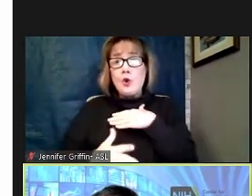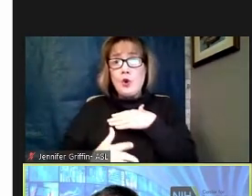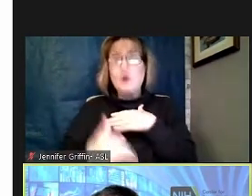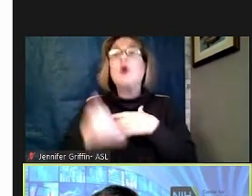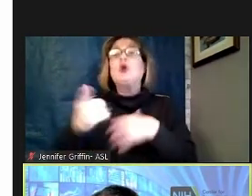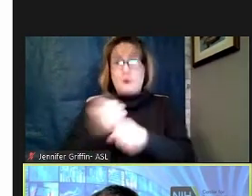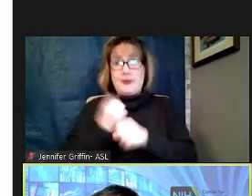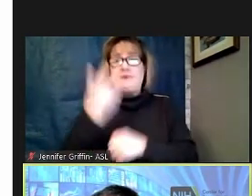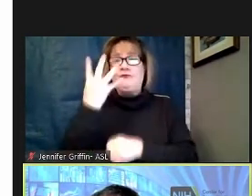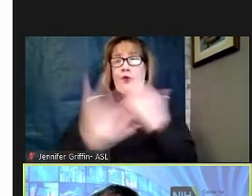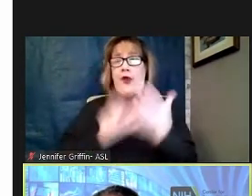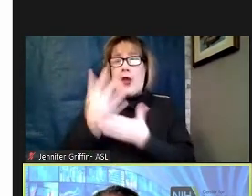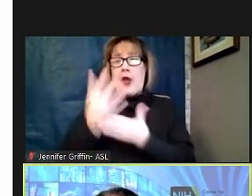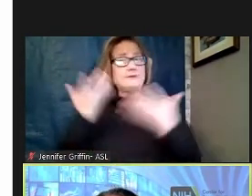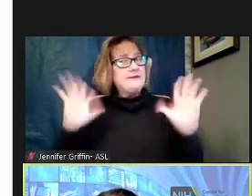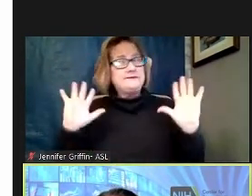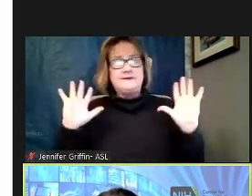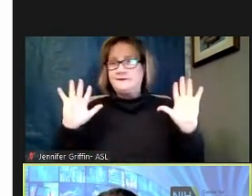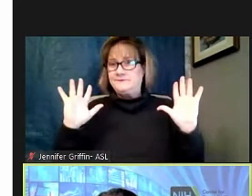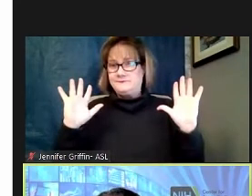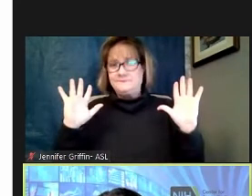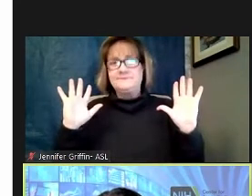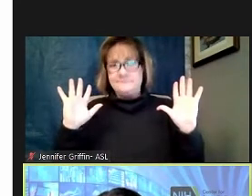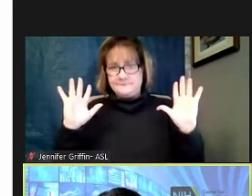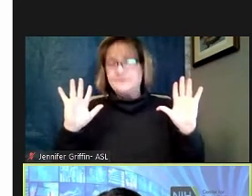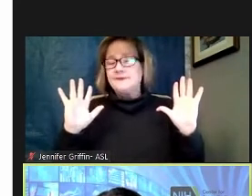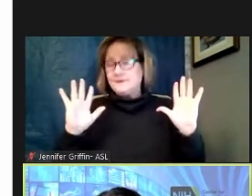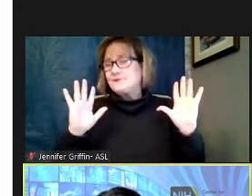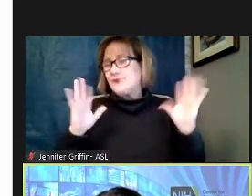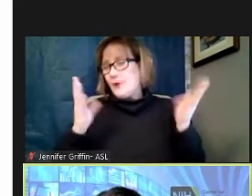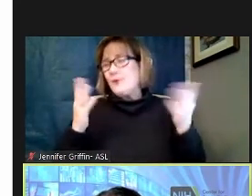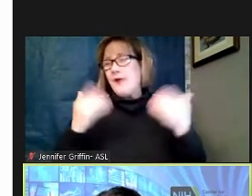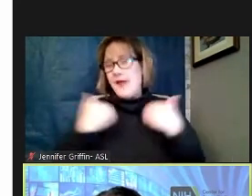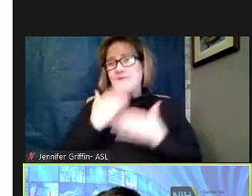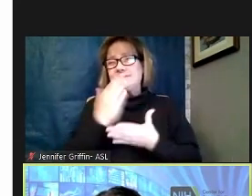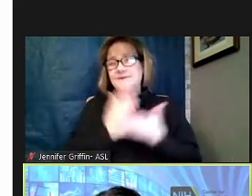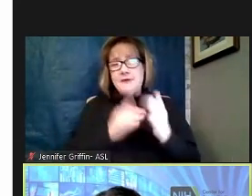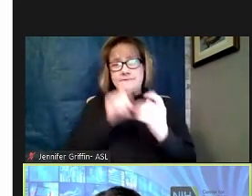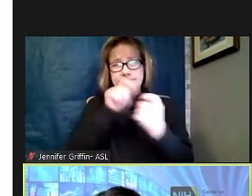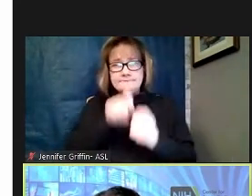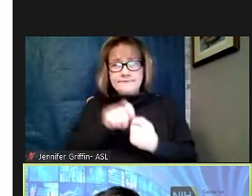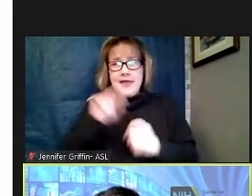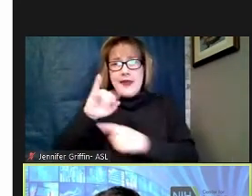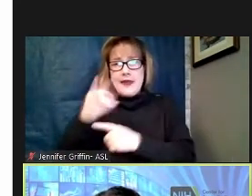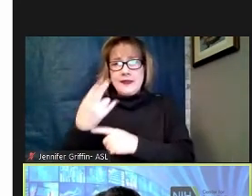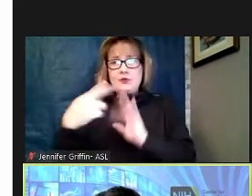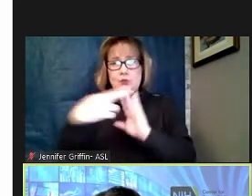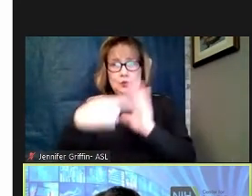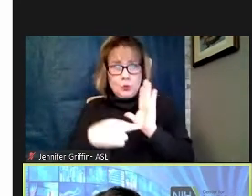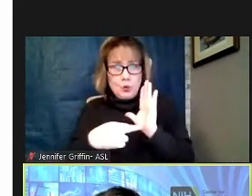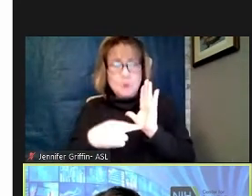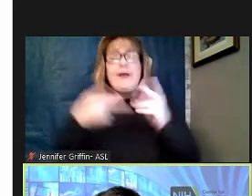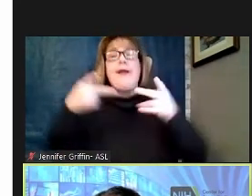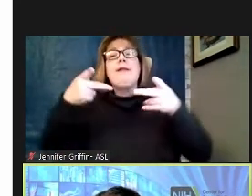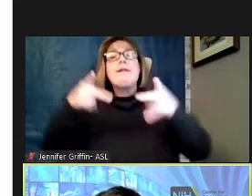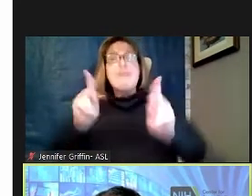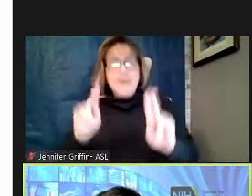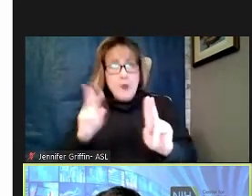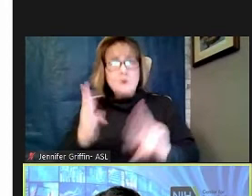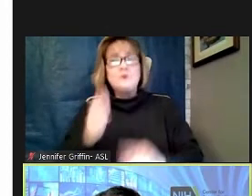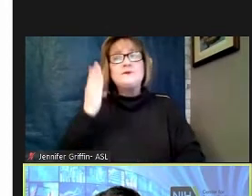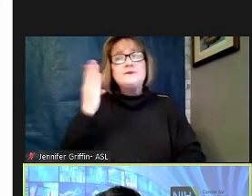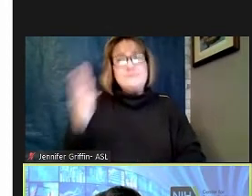4 hours, okay? Now, there are certain NIH rules that allow you to submit